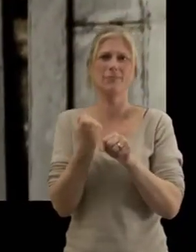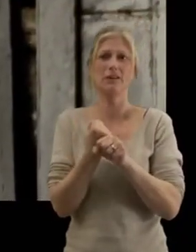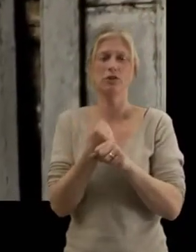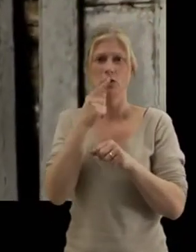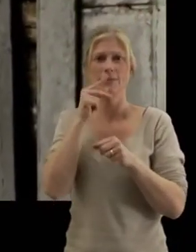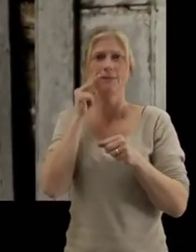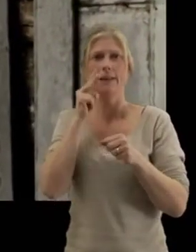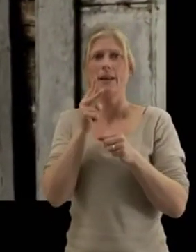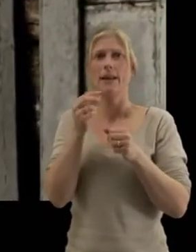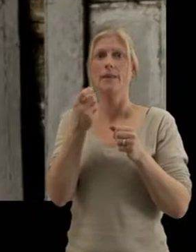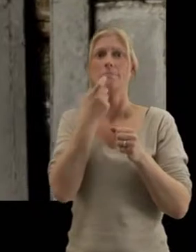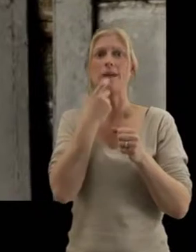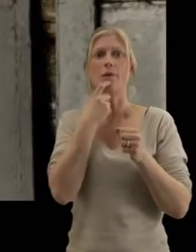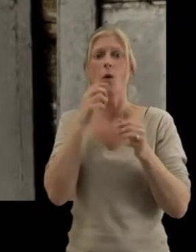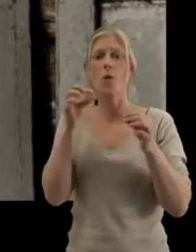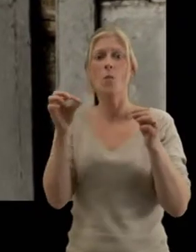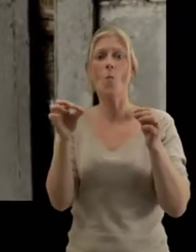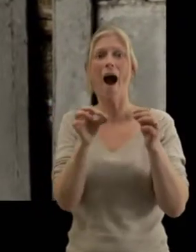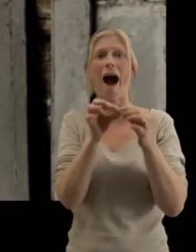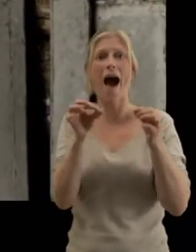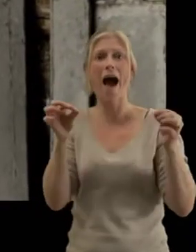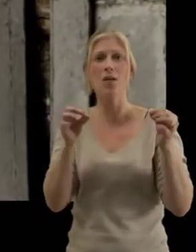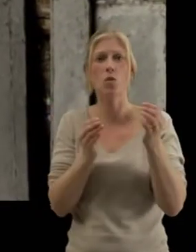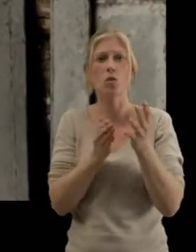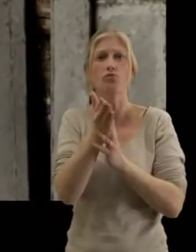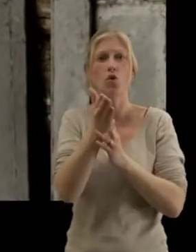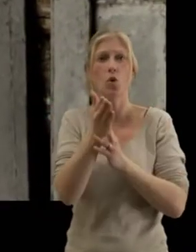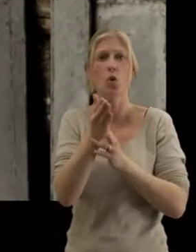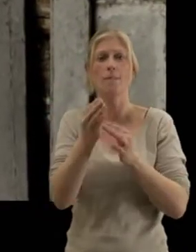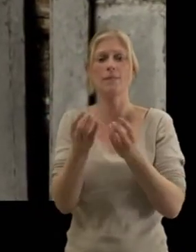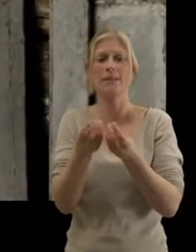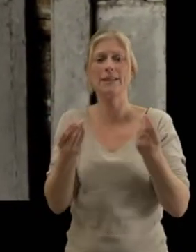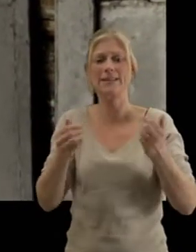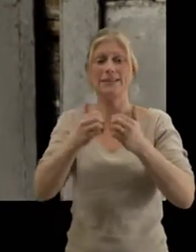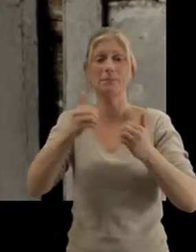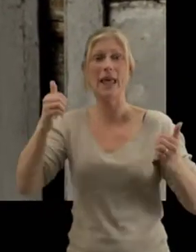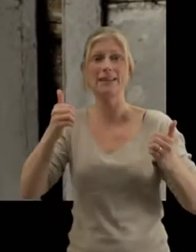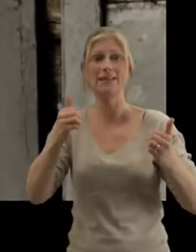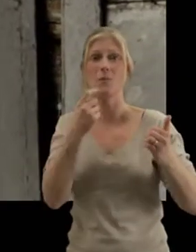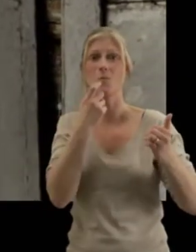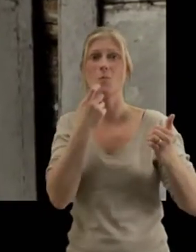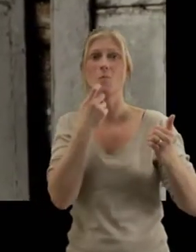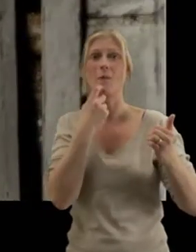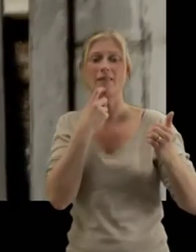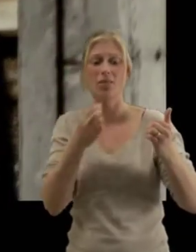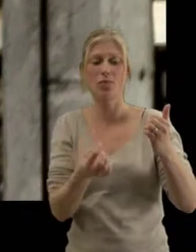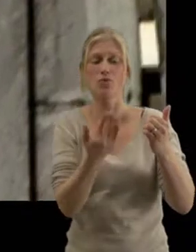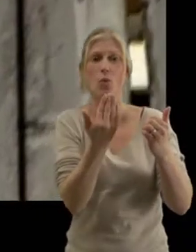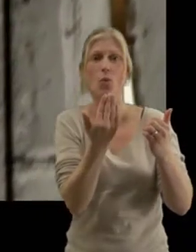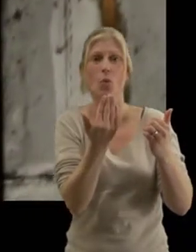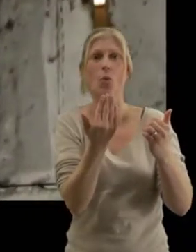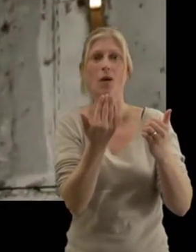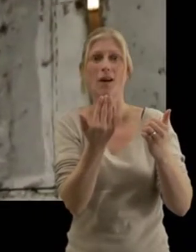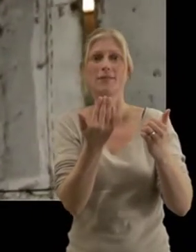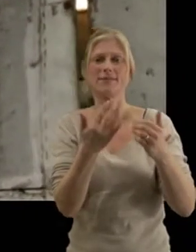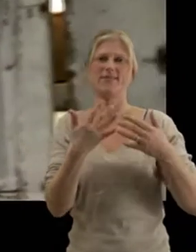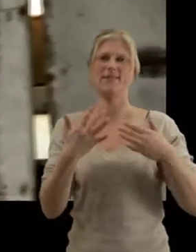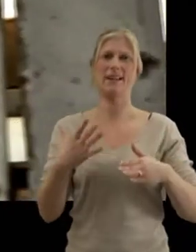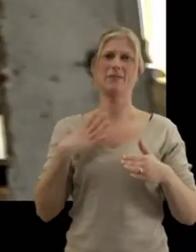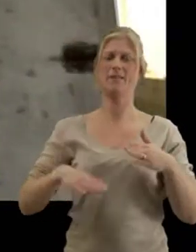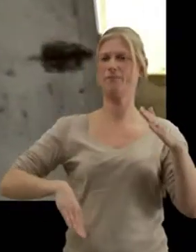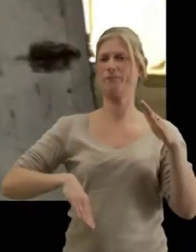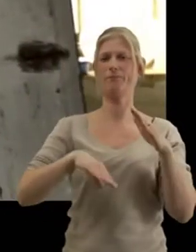you can see, the mild steel has blown with the rust, split the canvas, and some of them are getting to the